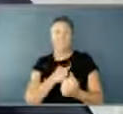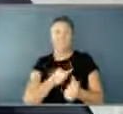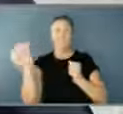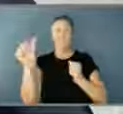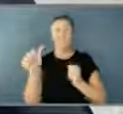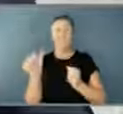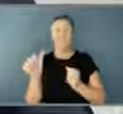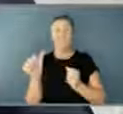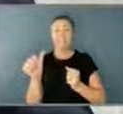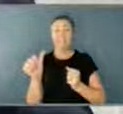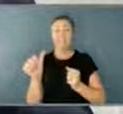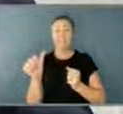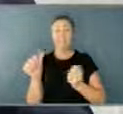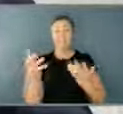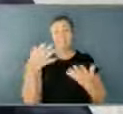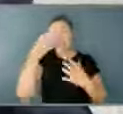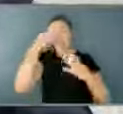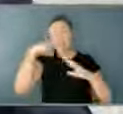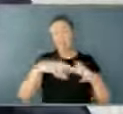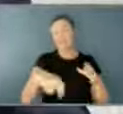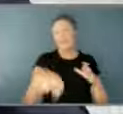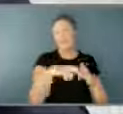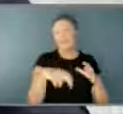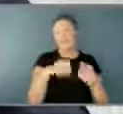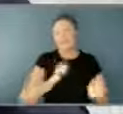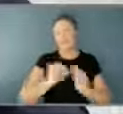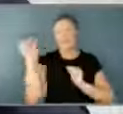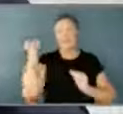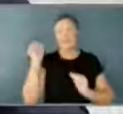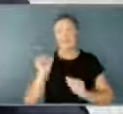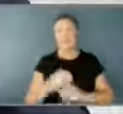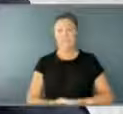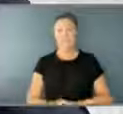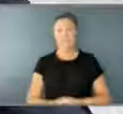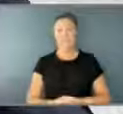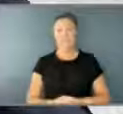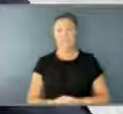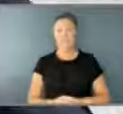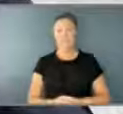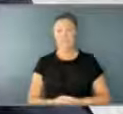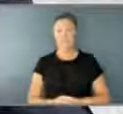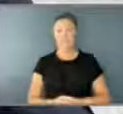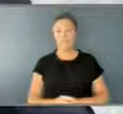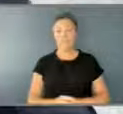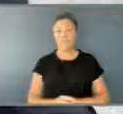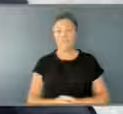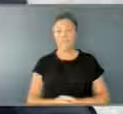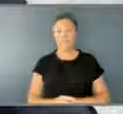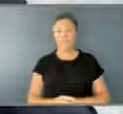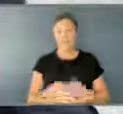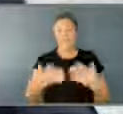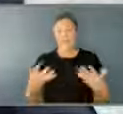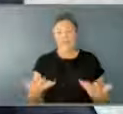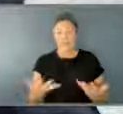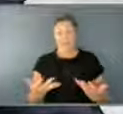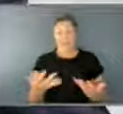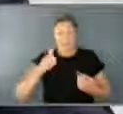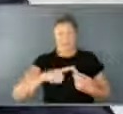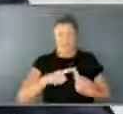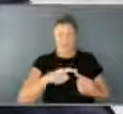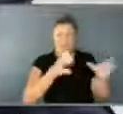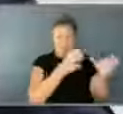deliver these arrangements, that hotel quarantine remains the most effective way to do that. And that remains the advice I have from